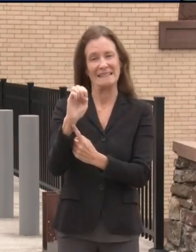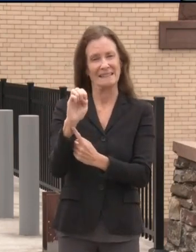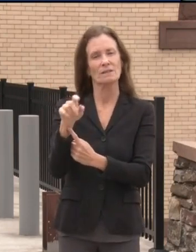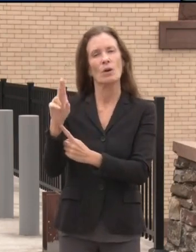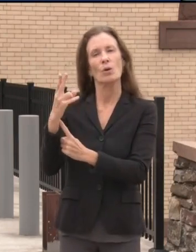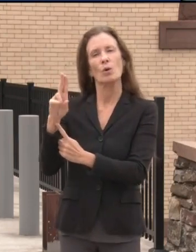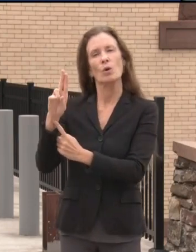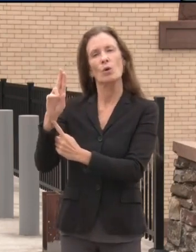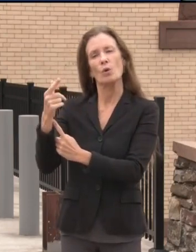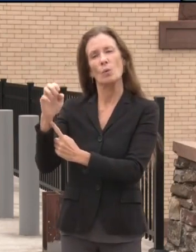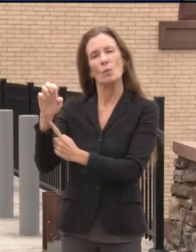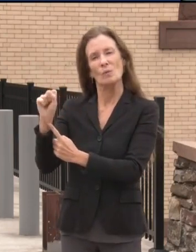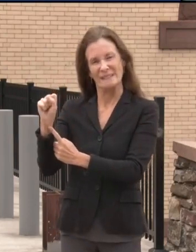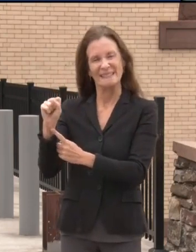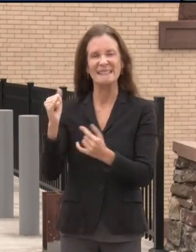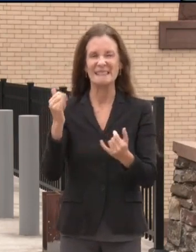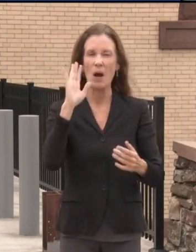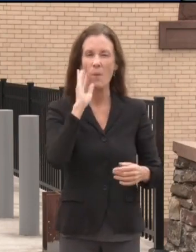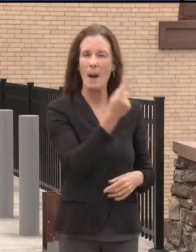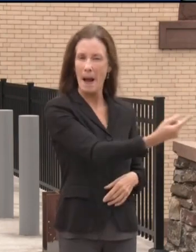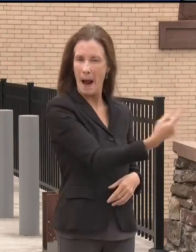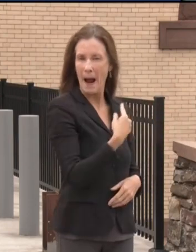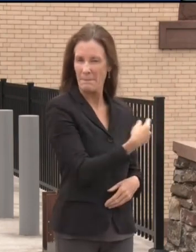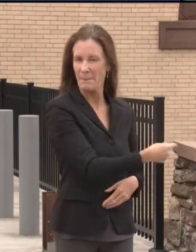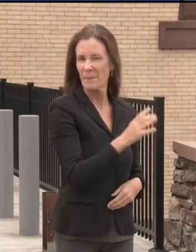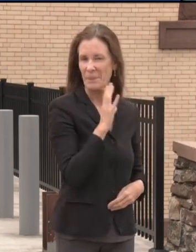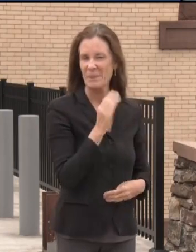Thank you, Governor. Thank you, sir.